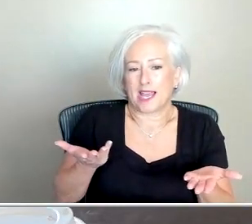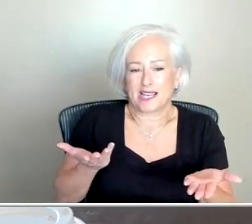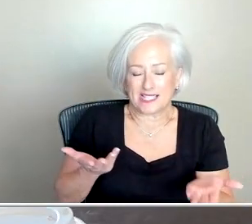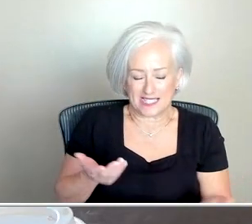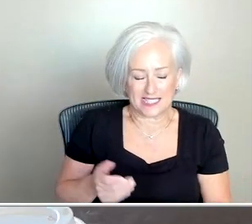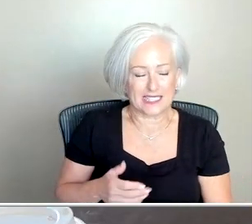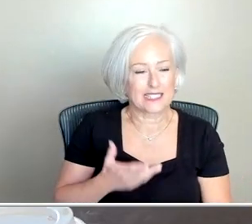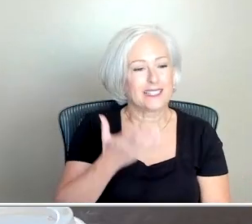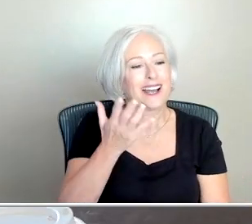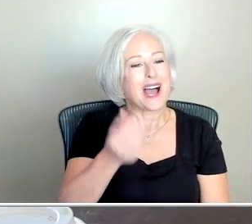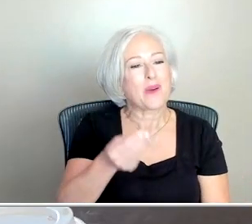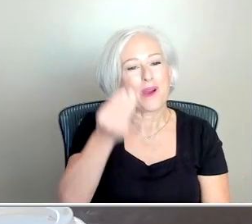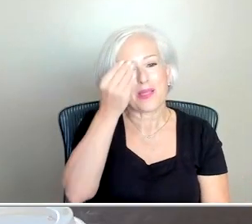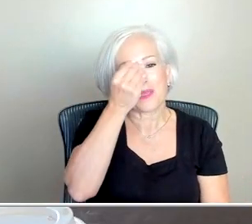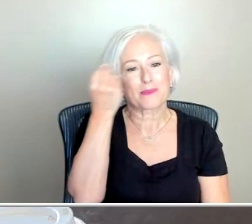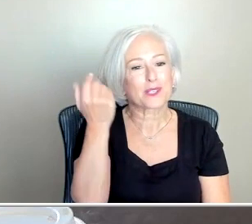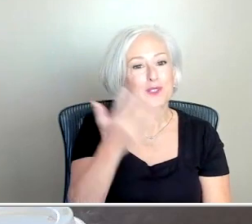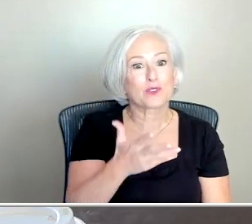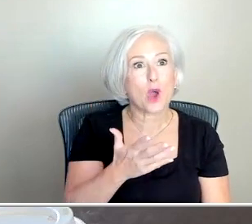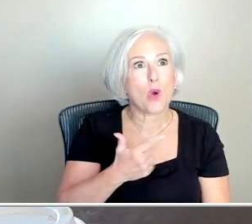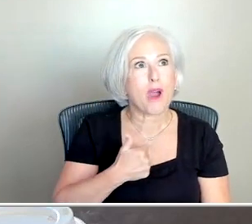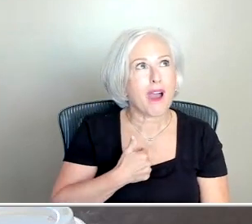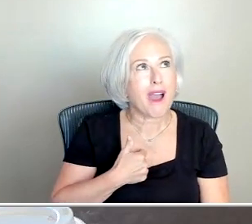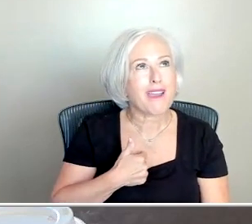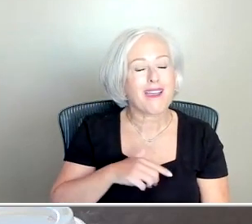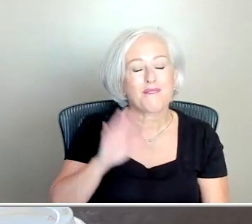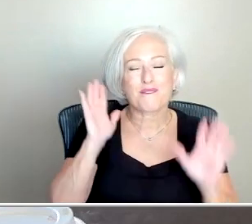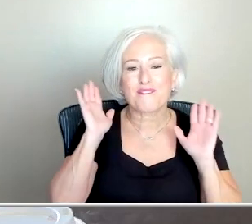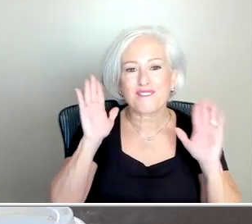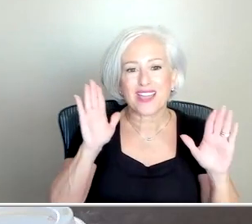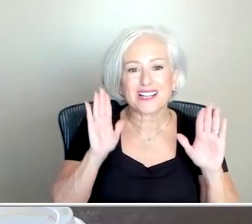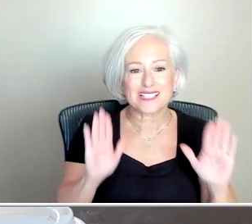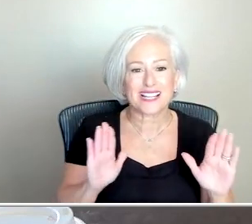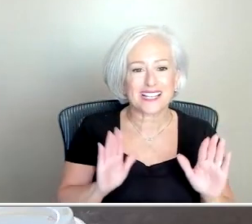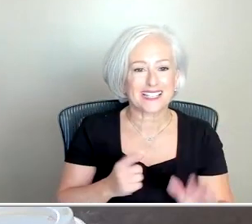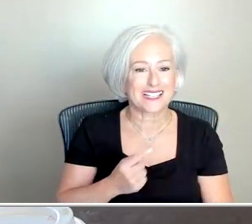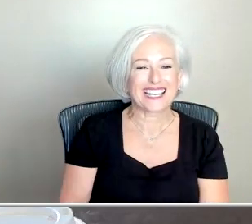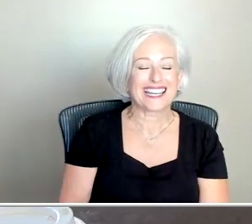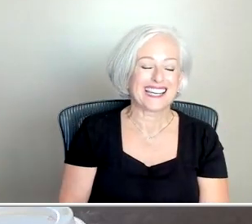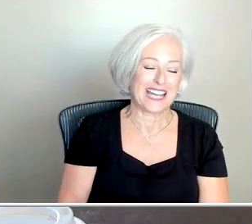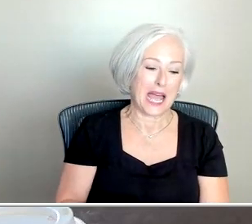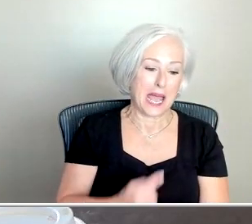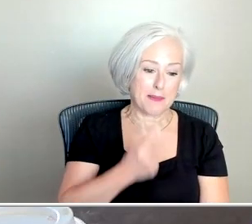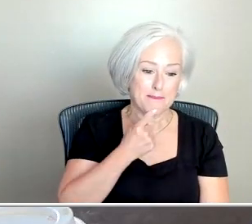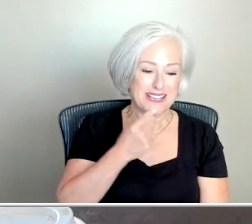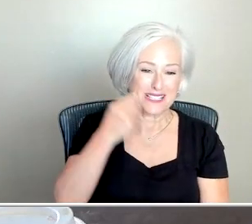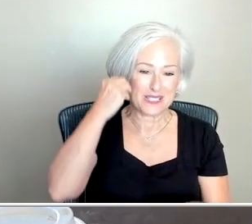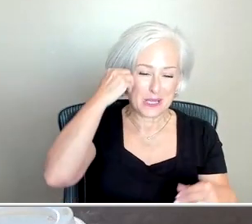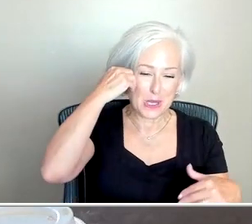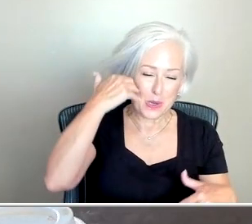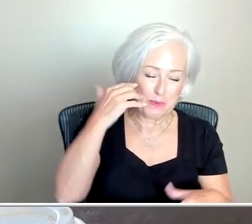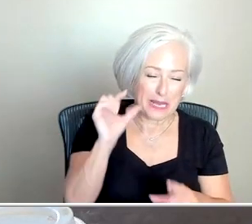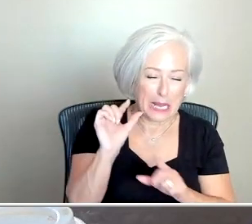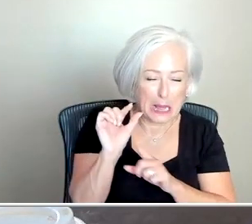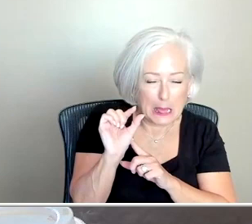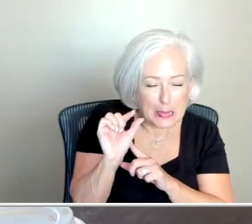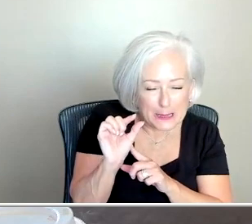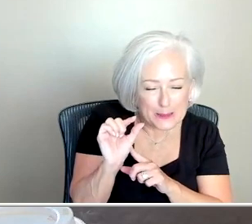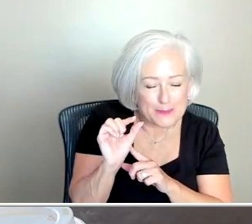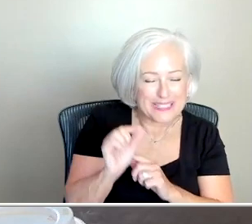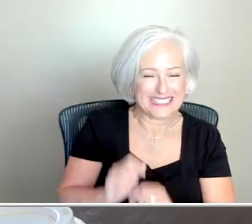doing fantastic. I miss Kansas City. I actually miss the humidity a little bit,